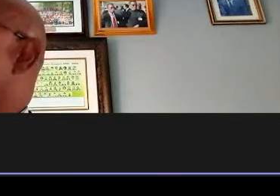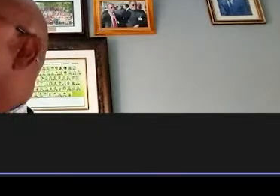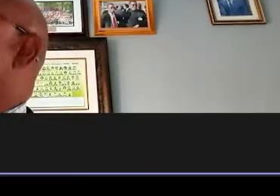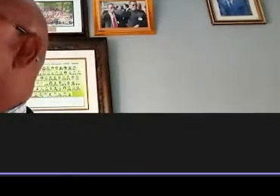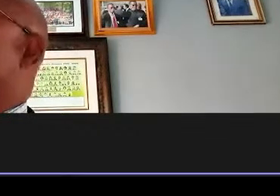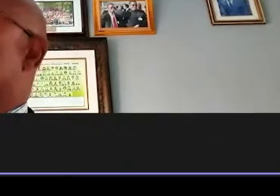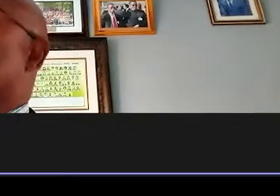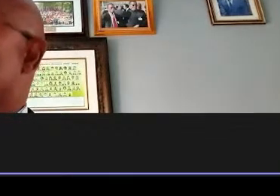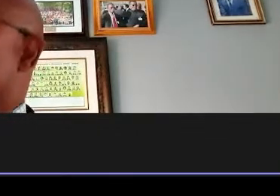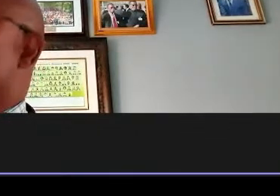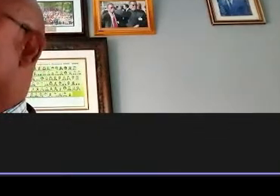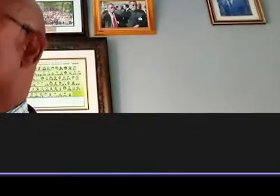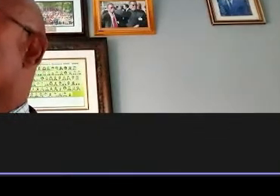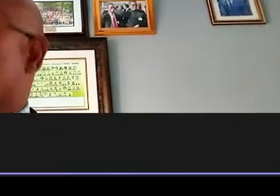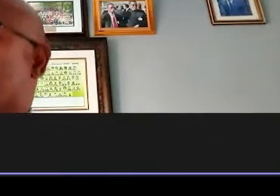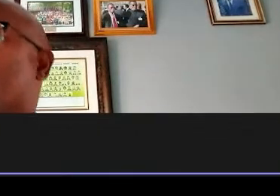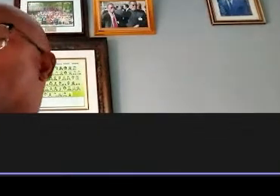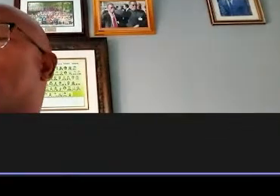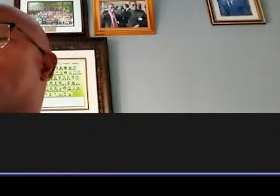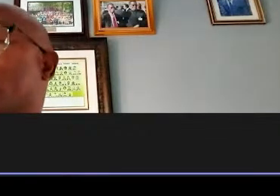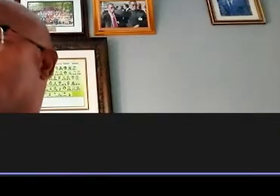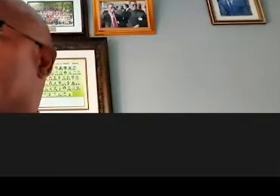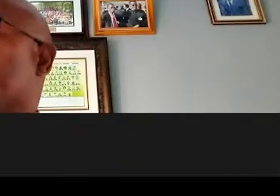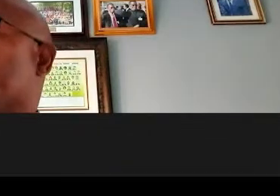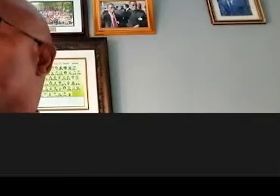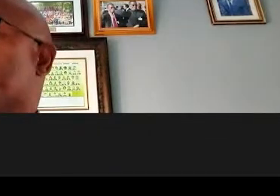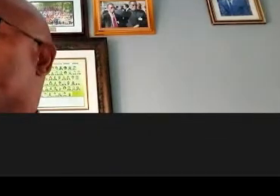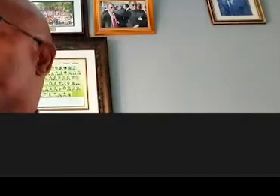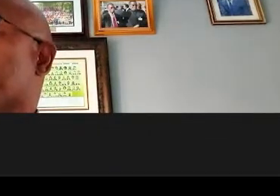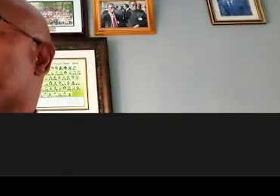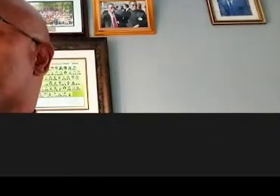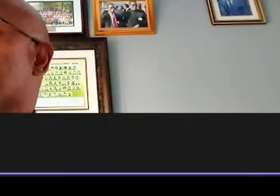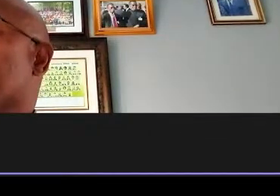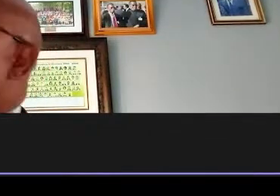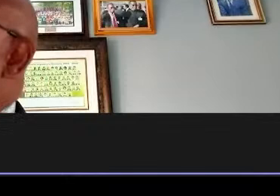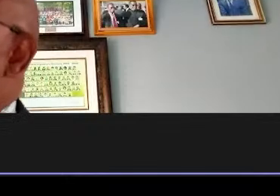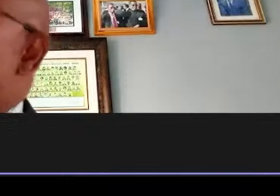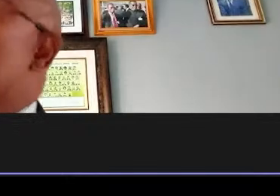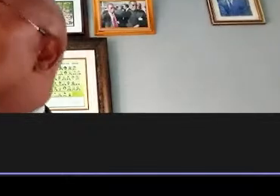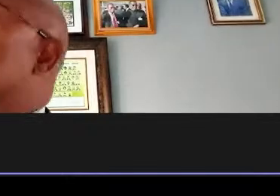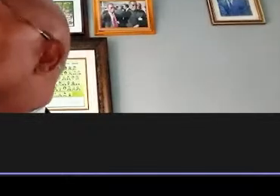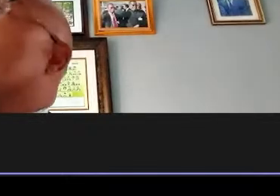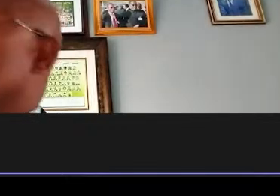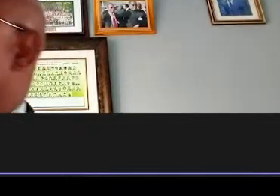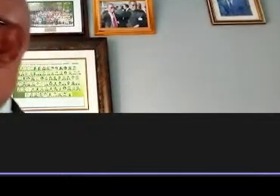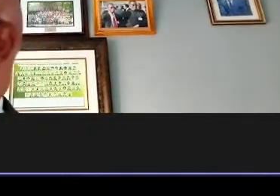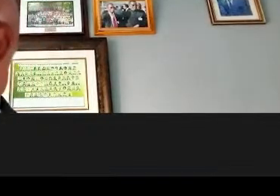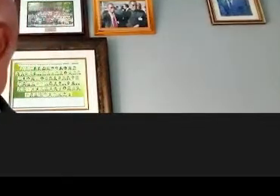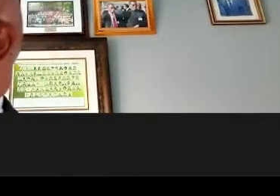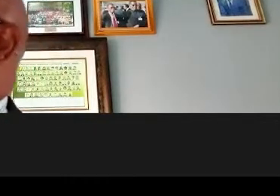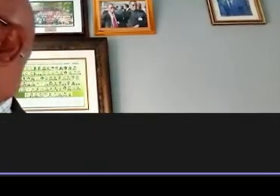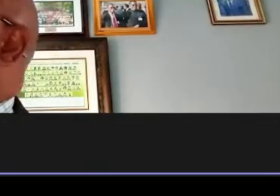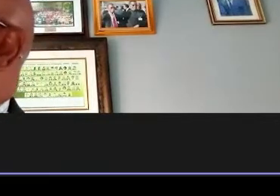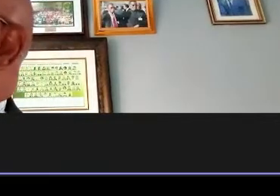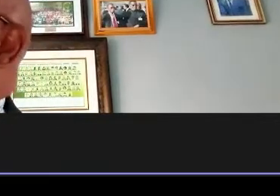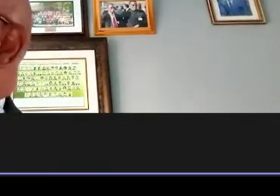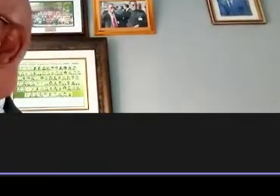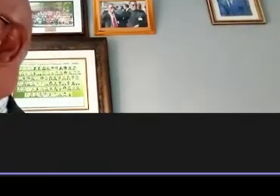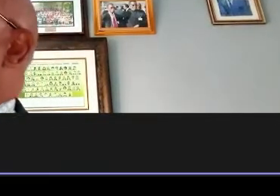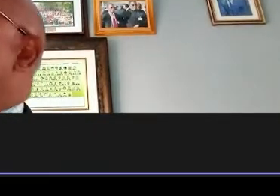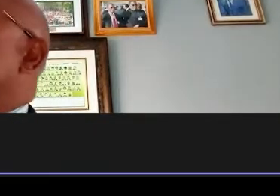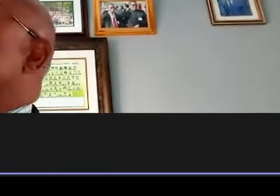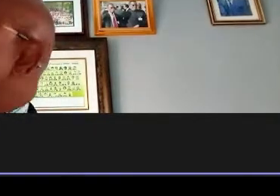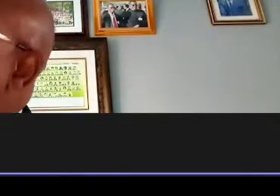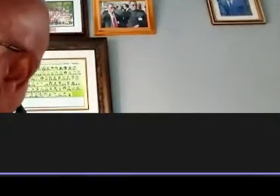The provincial treasury said, end of the article. So one of the problems is that people's